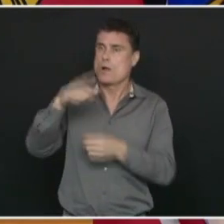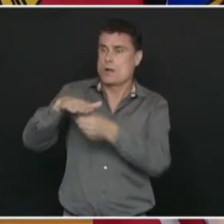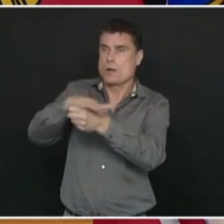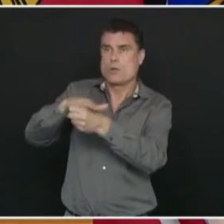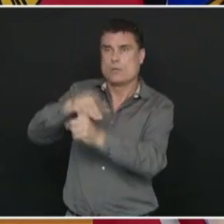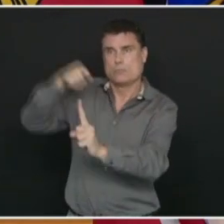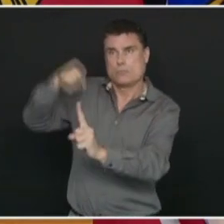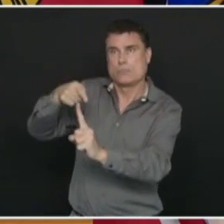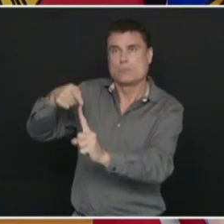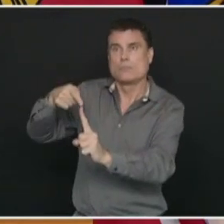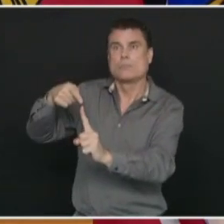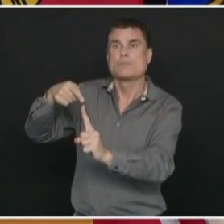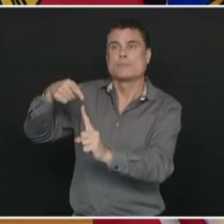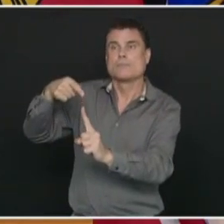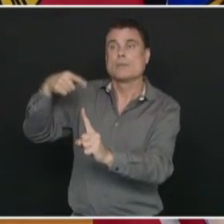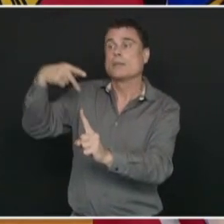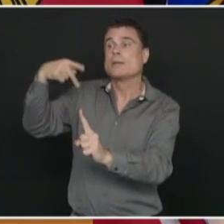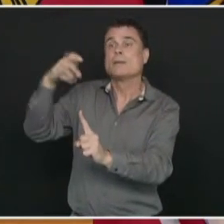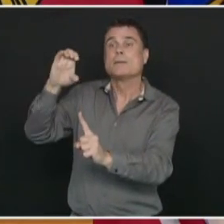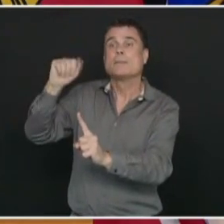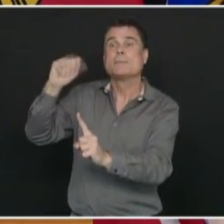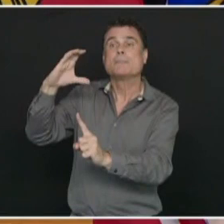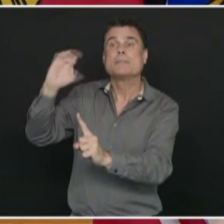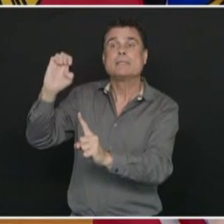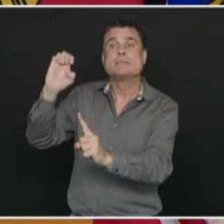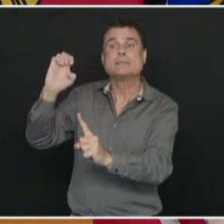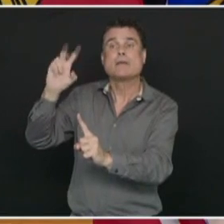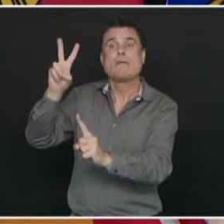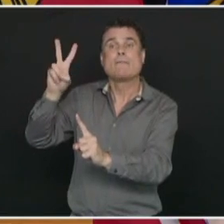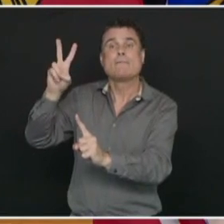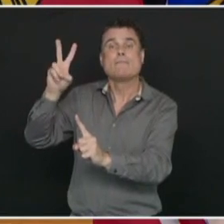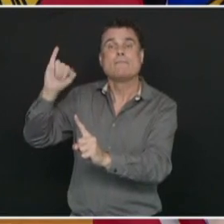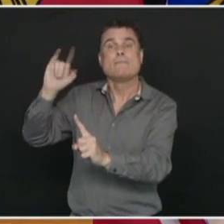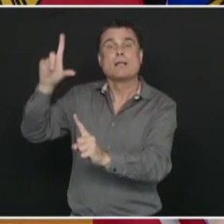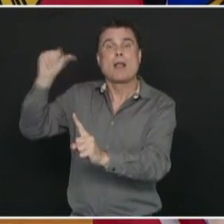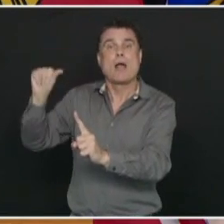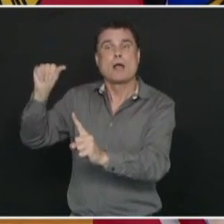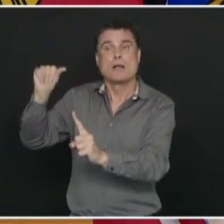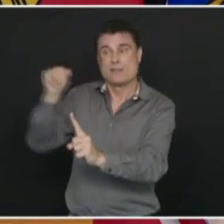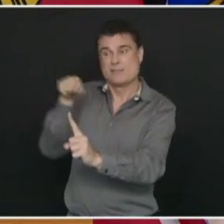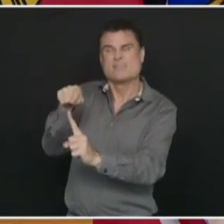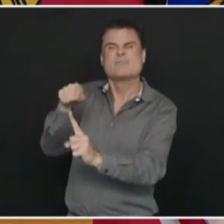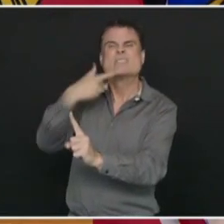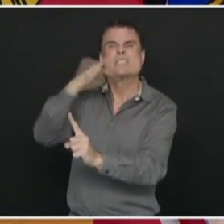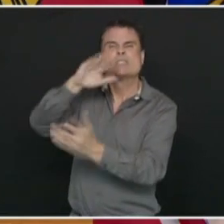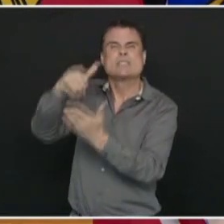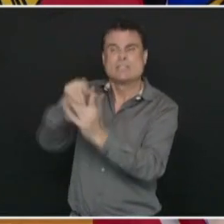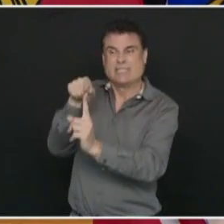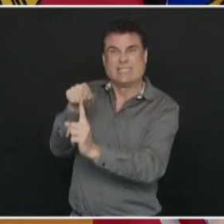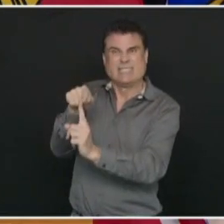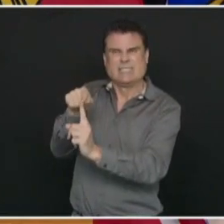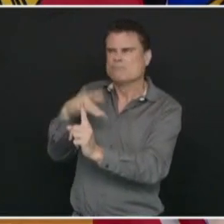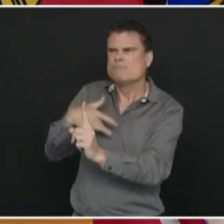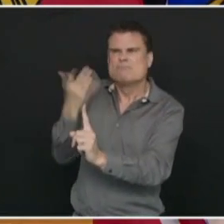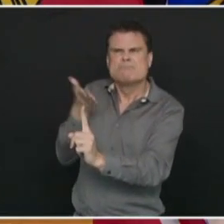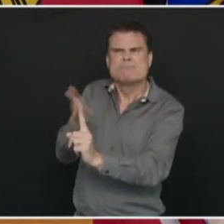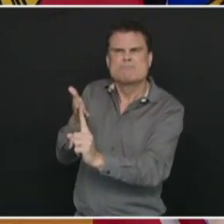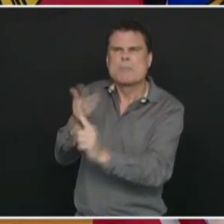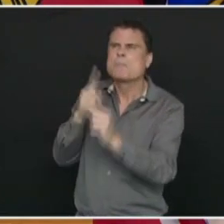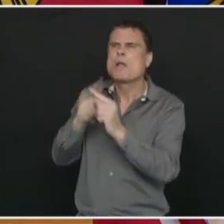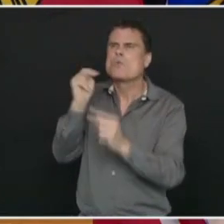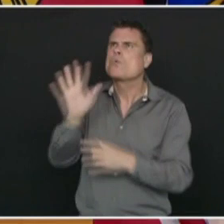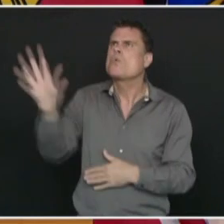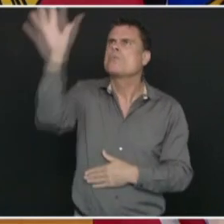Hi, Dr. Bonnie Henry. We're just wondering at what point you might consider stepping up enforcement of that advice not to travel